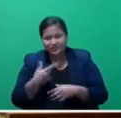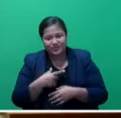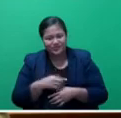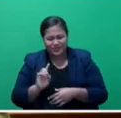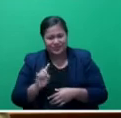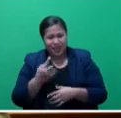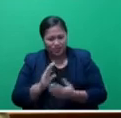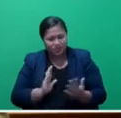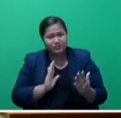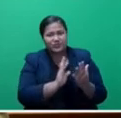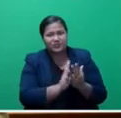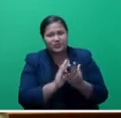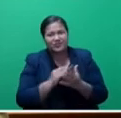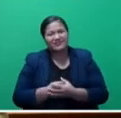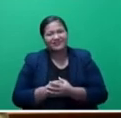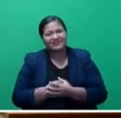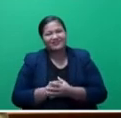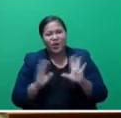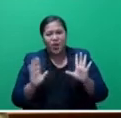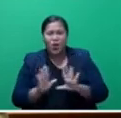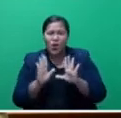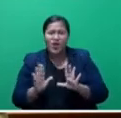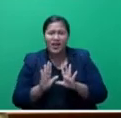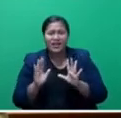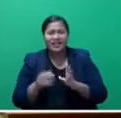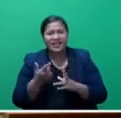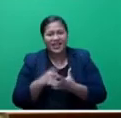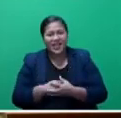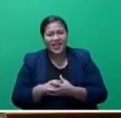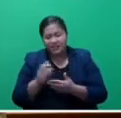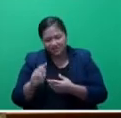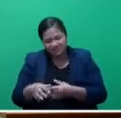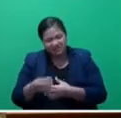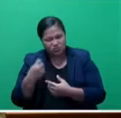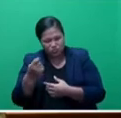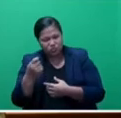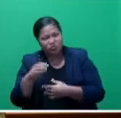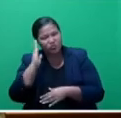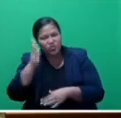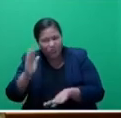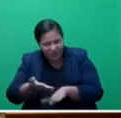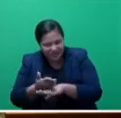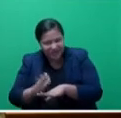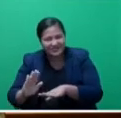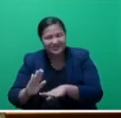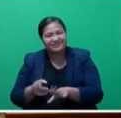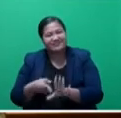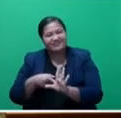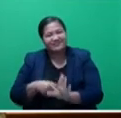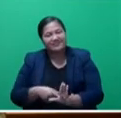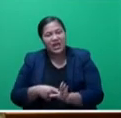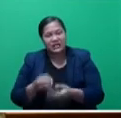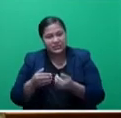and hurricane season, as well as the beginning of the new school year in January 2021.